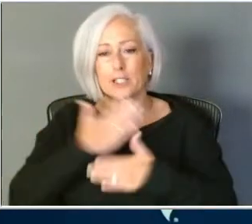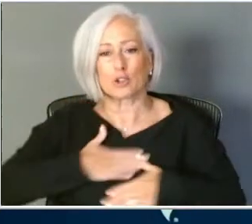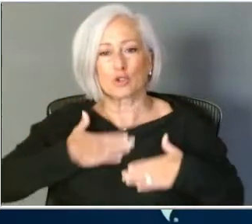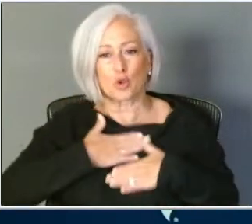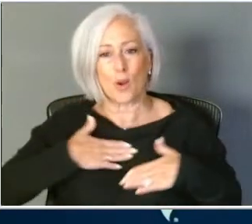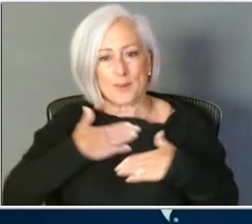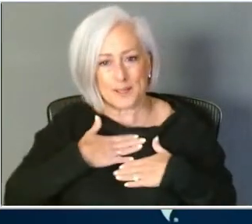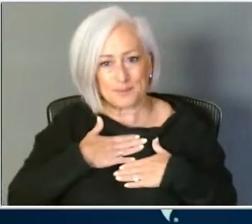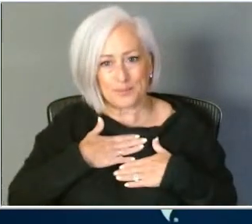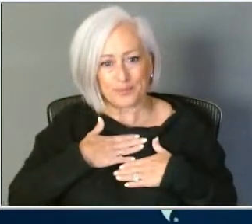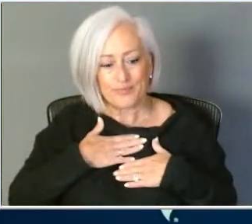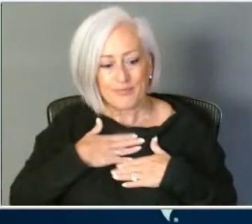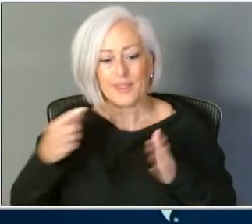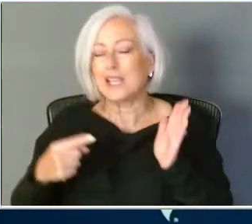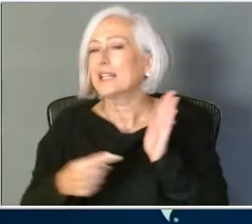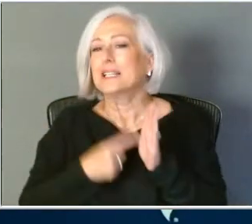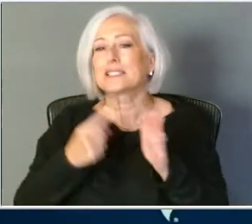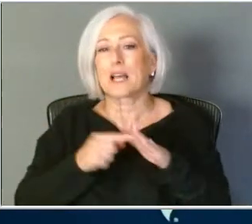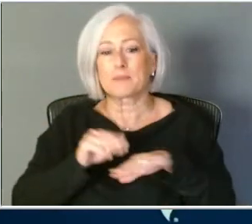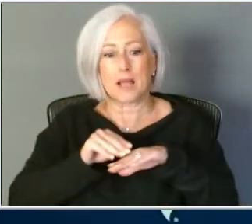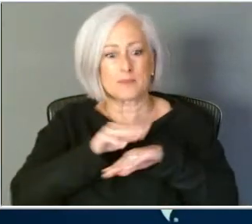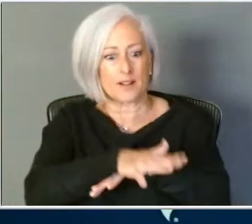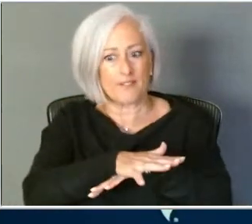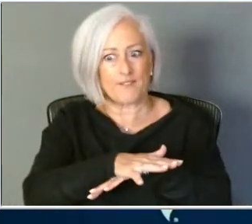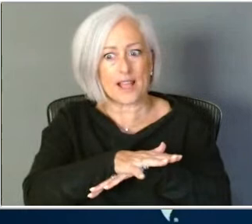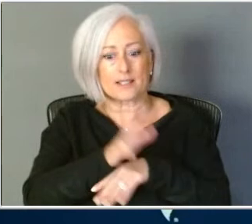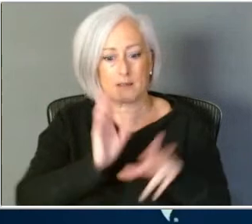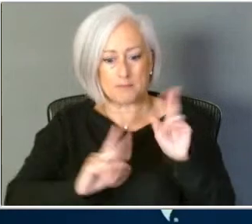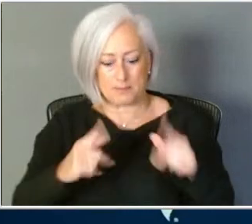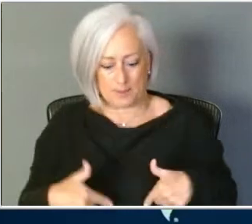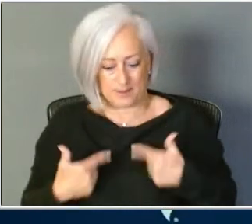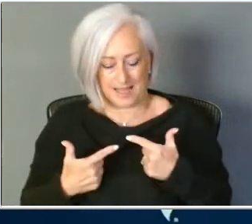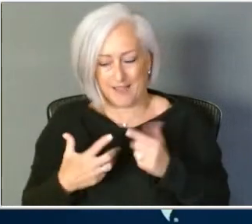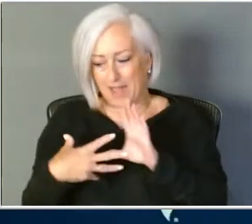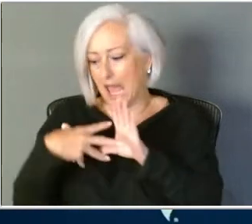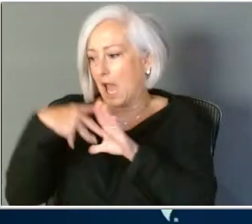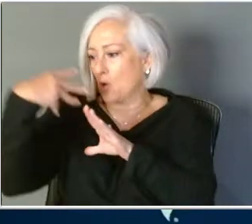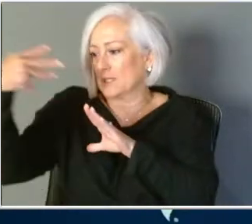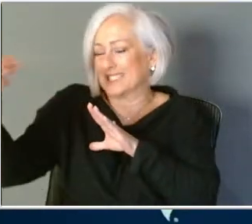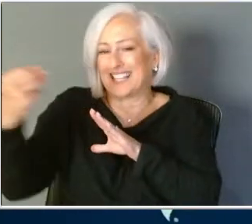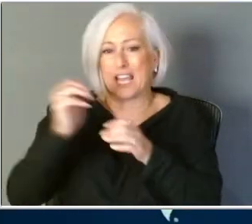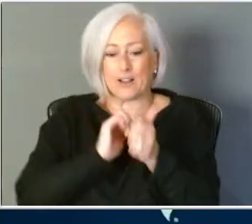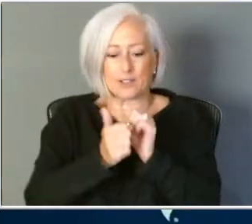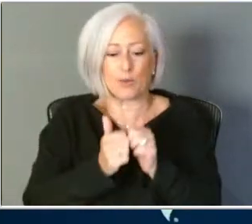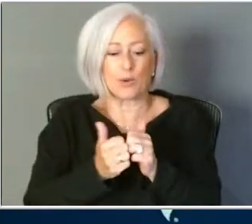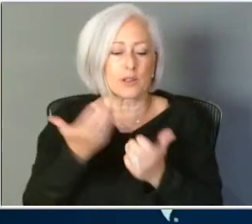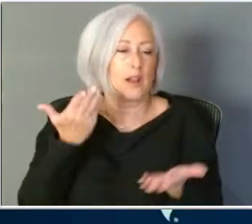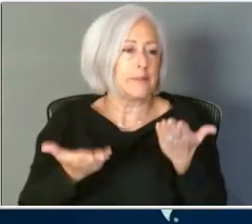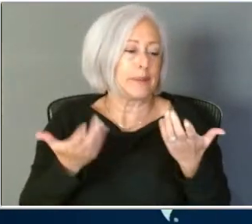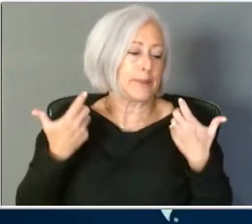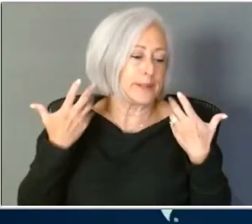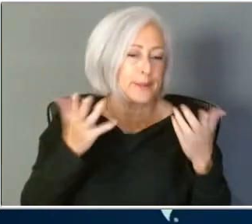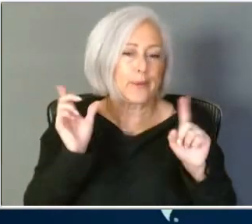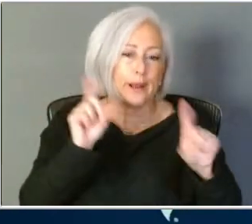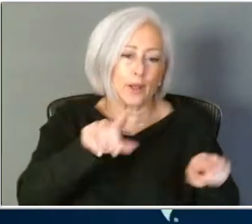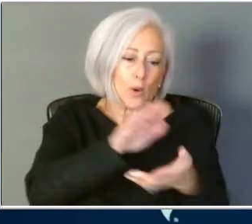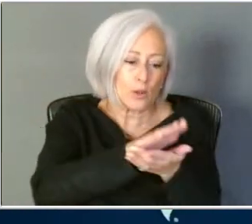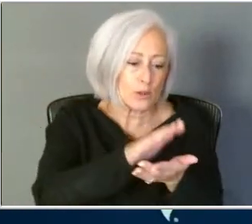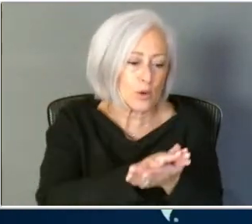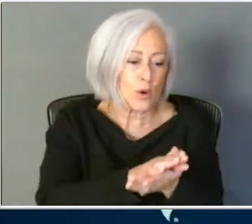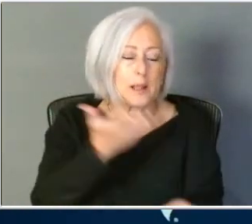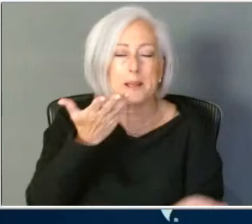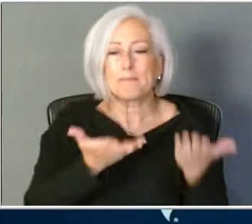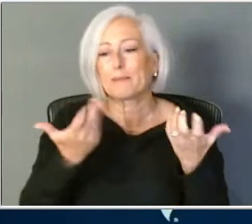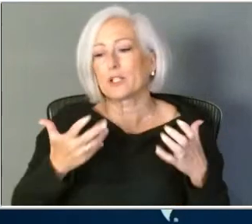to a point where it starts to affect you outside of sport too. You just, maybe you're not motivated to go to school anymore, maybe you're pulling away from your friends. So we want to try to be more